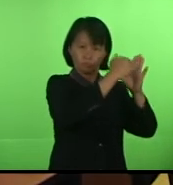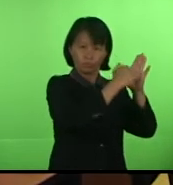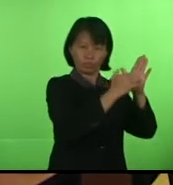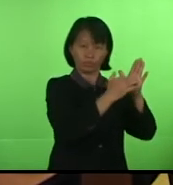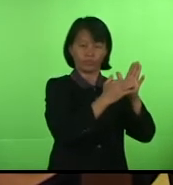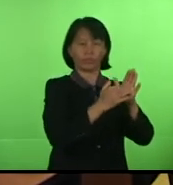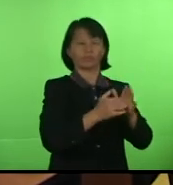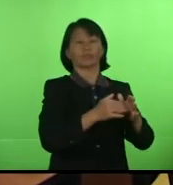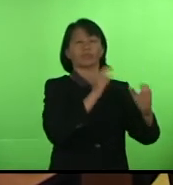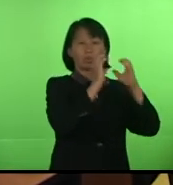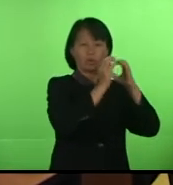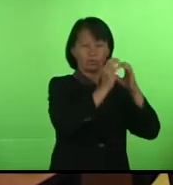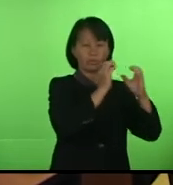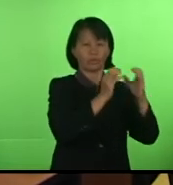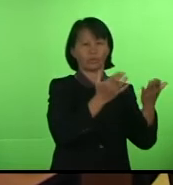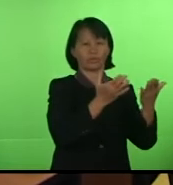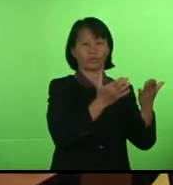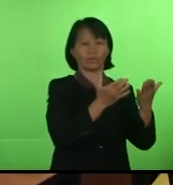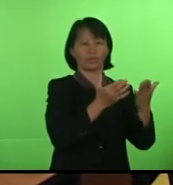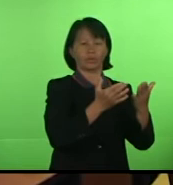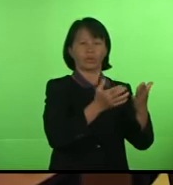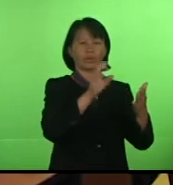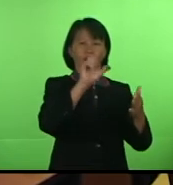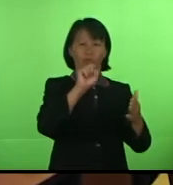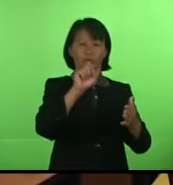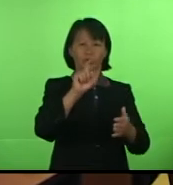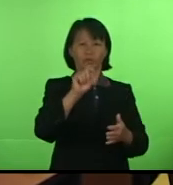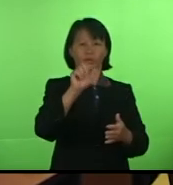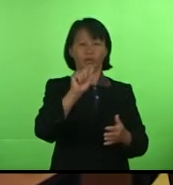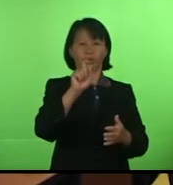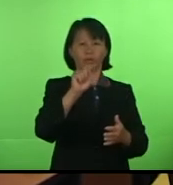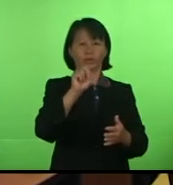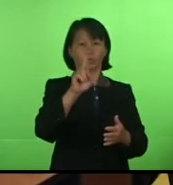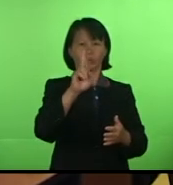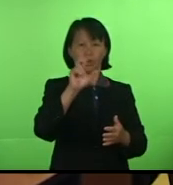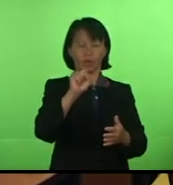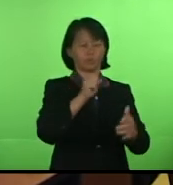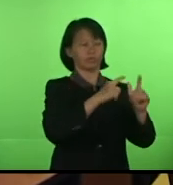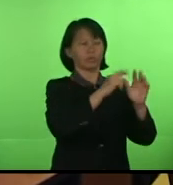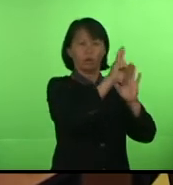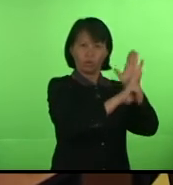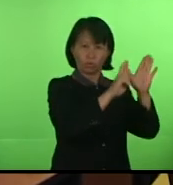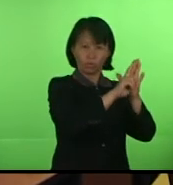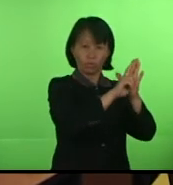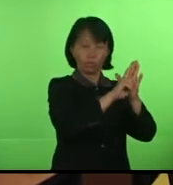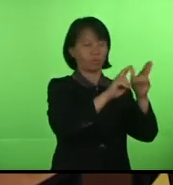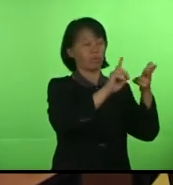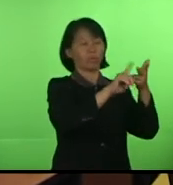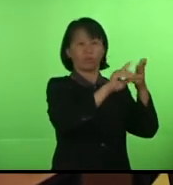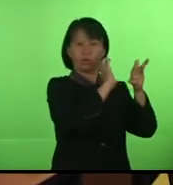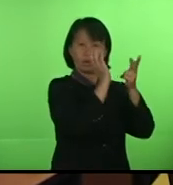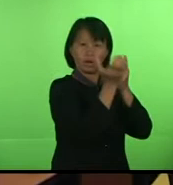communication, such as status, role, culture, yeah, the differences in